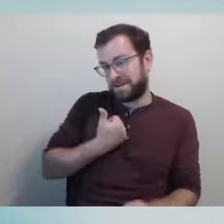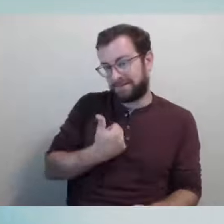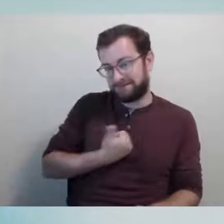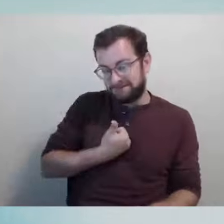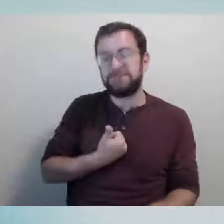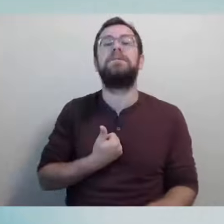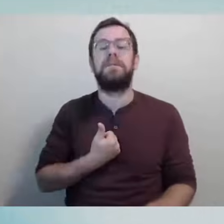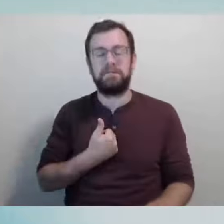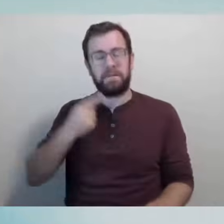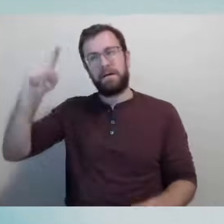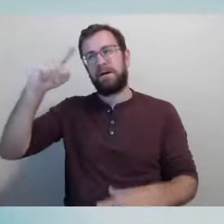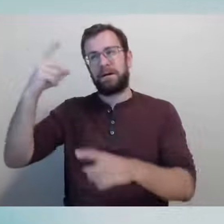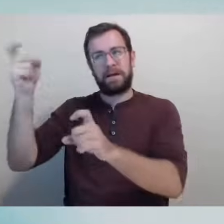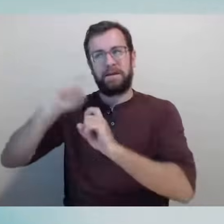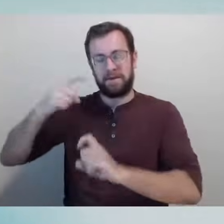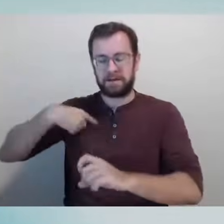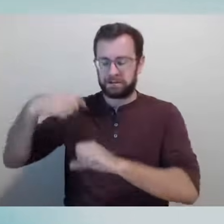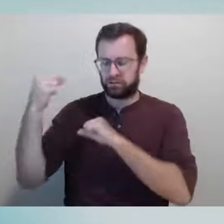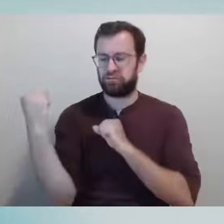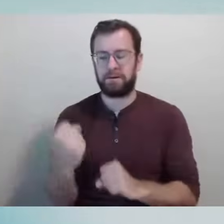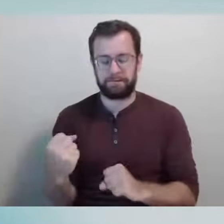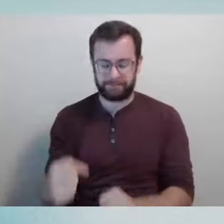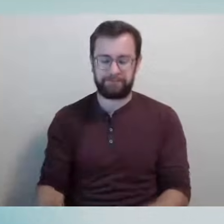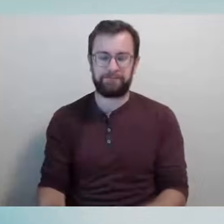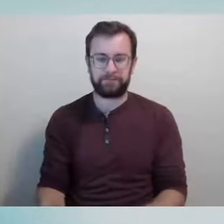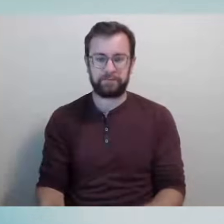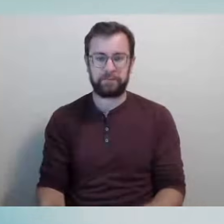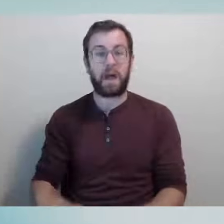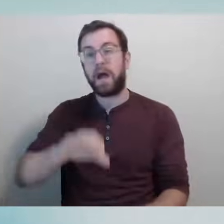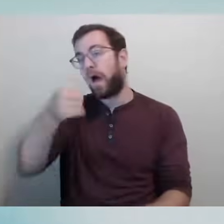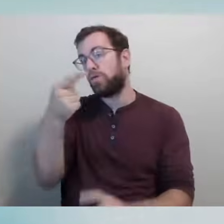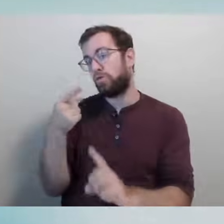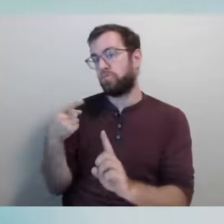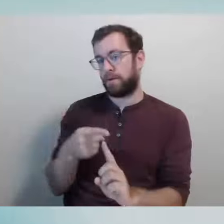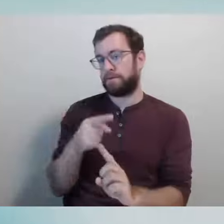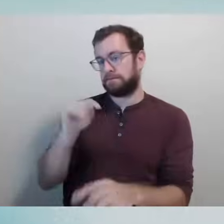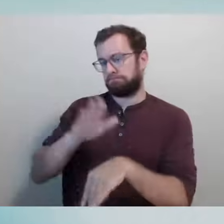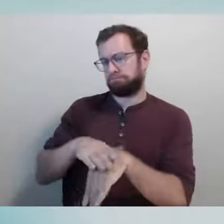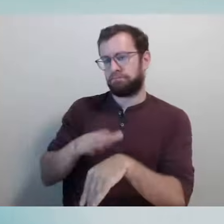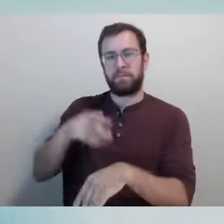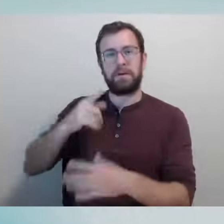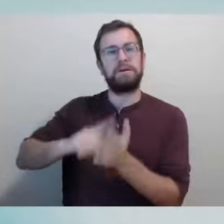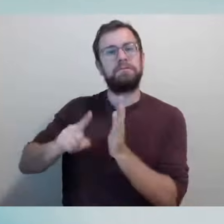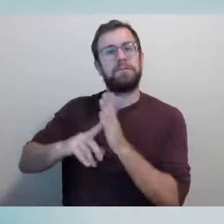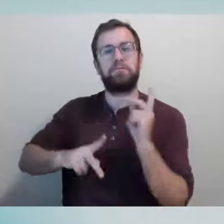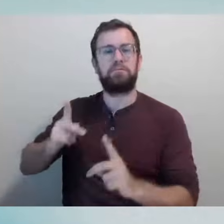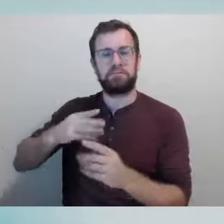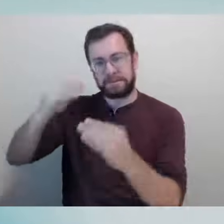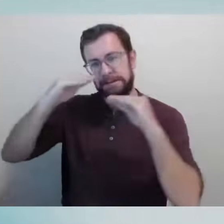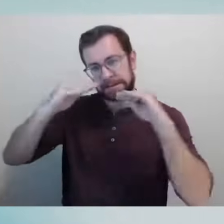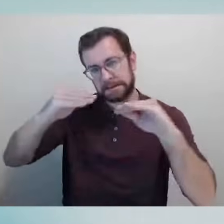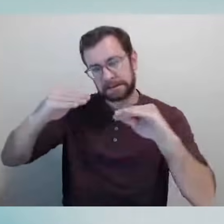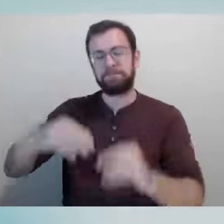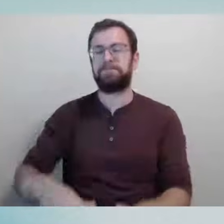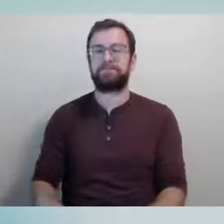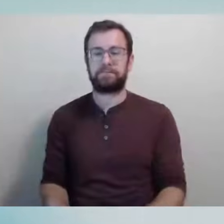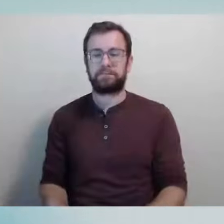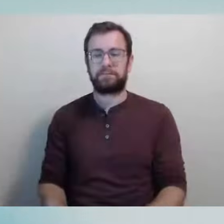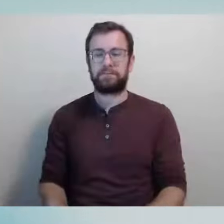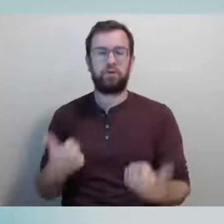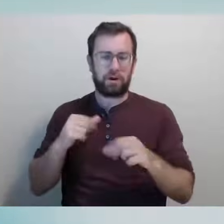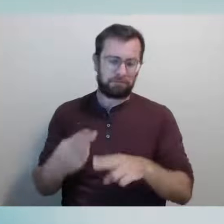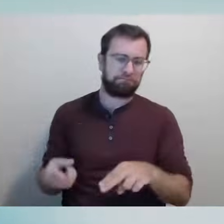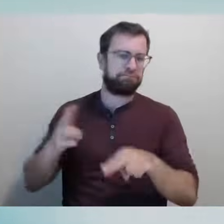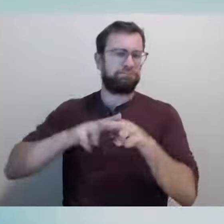strength. Allahumma ameen. Here's another point that scholars teach us to help increase our du'as from being